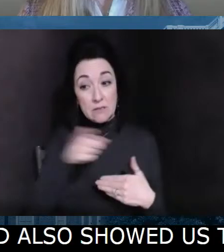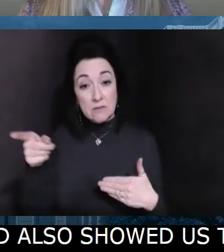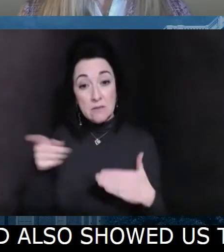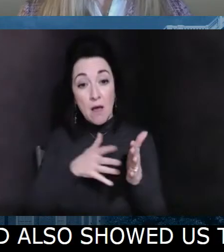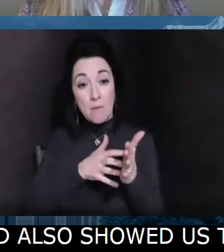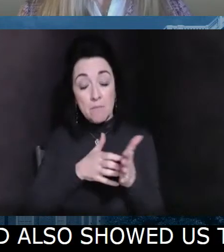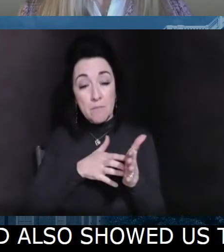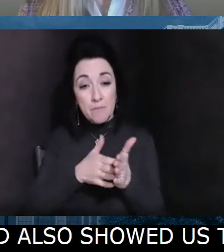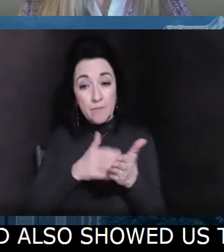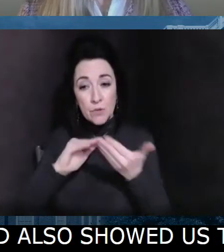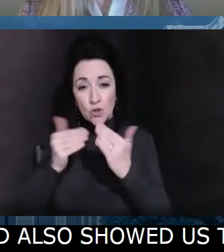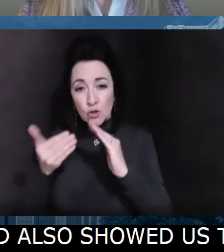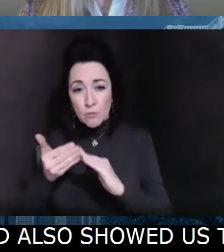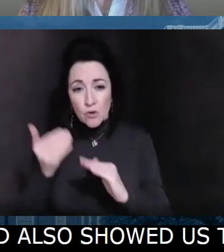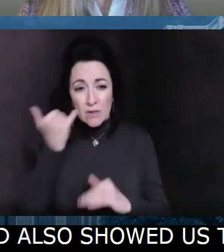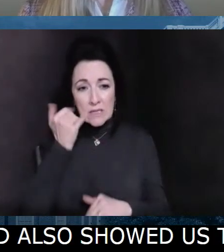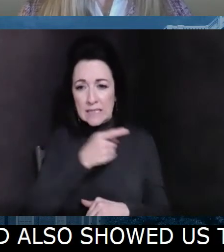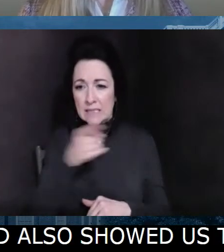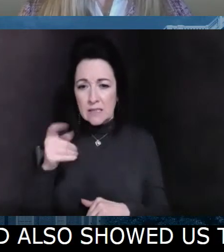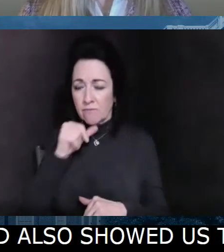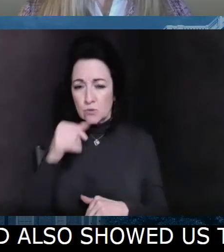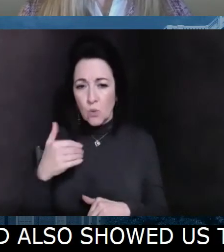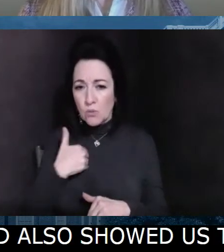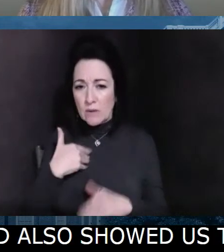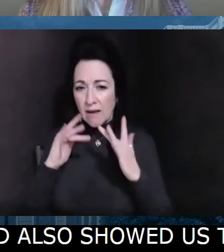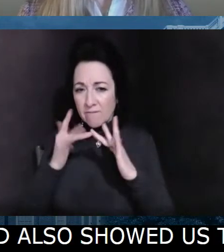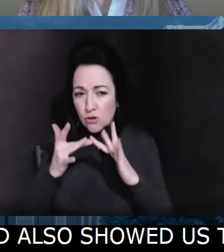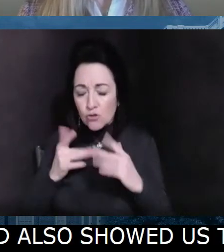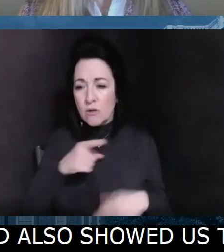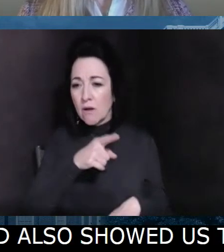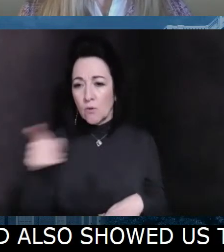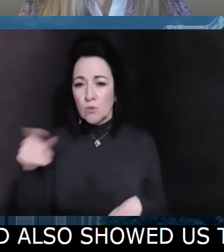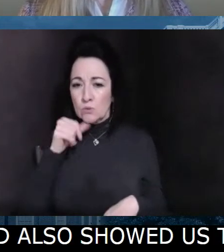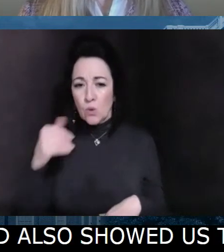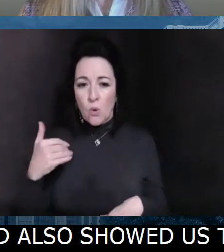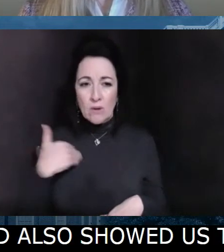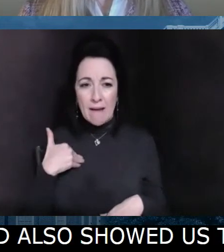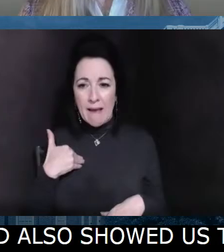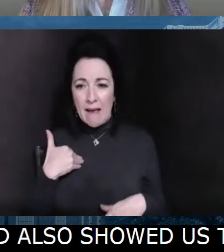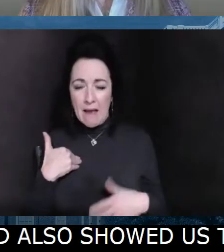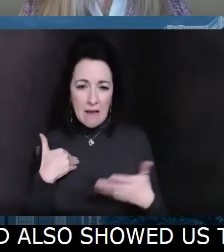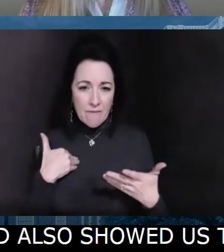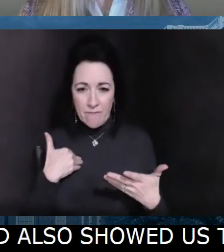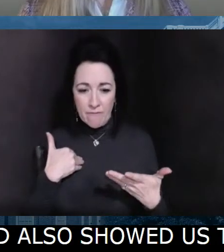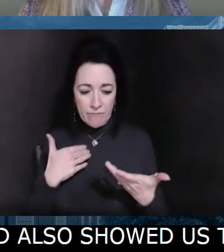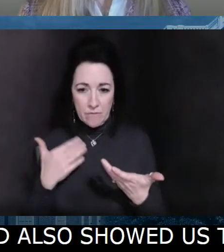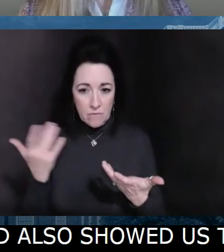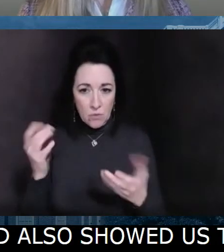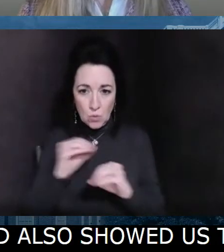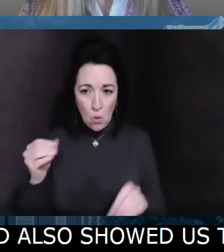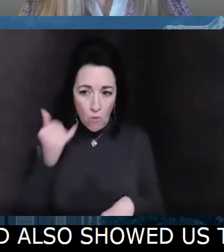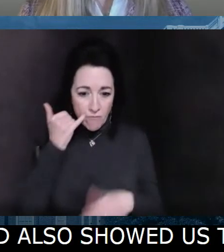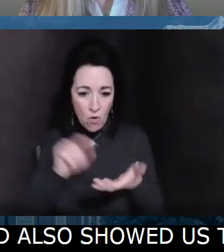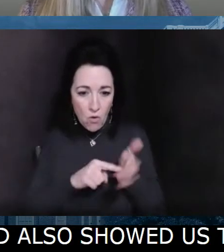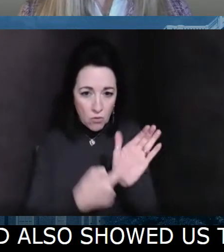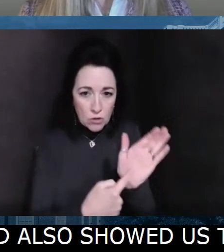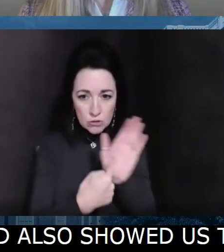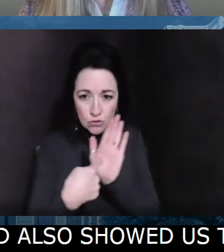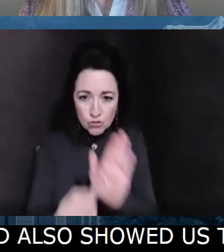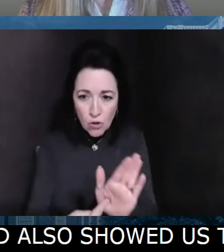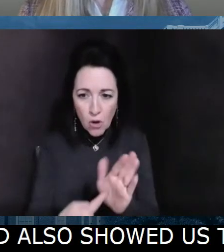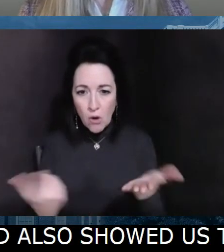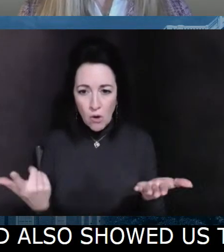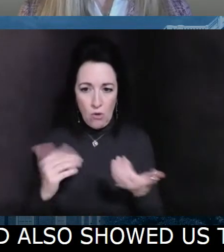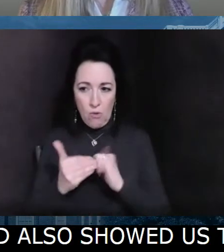resources and maybe less education and sophistication, not knowing kind of how to pre-register or get on or